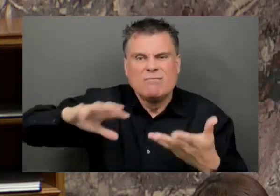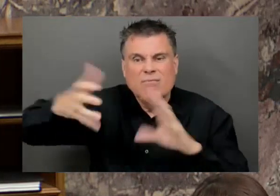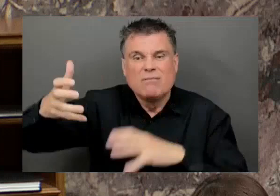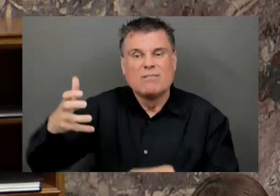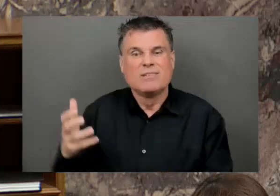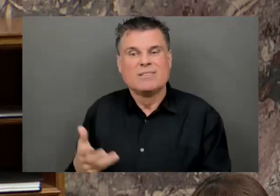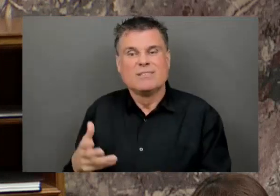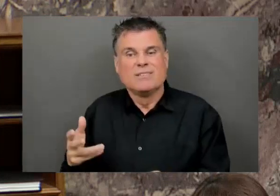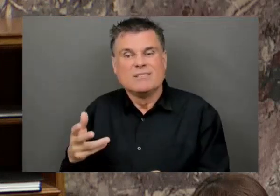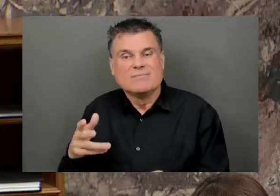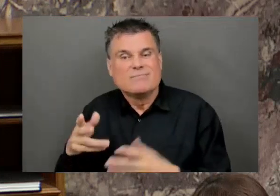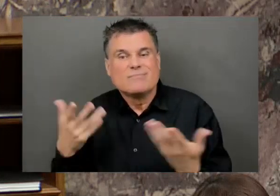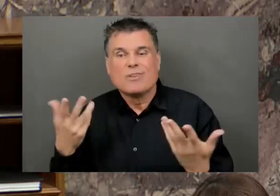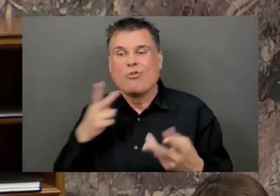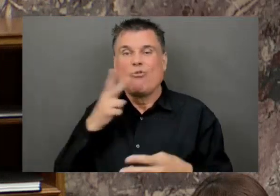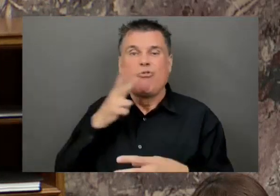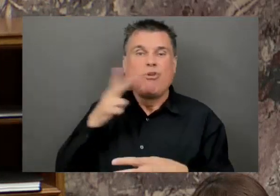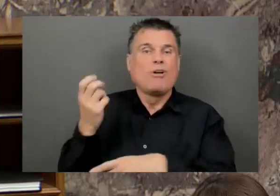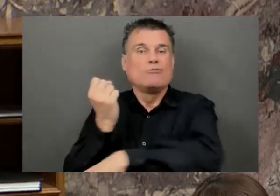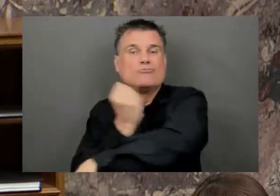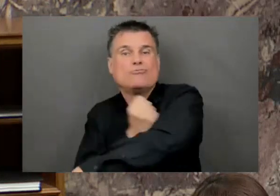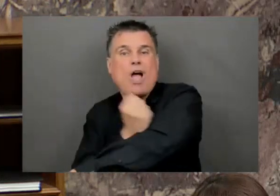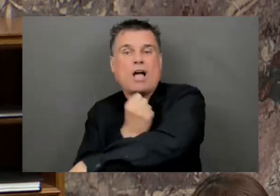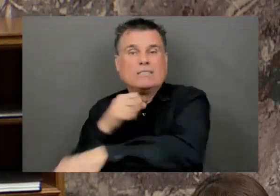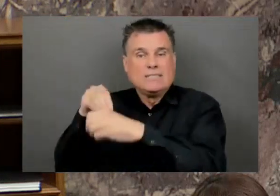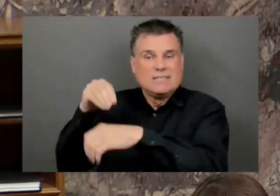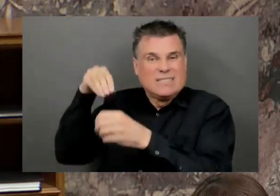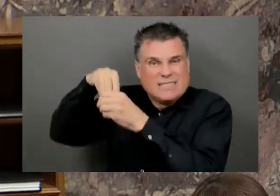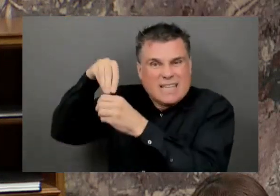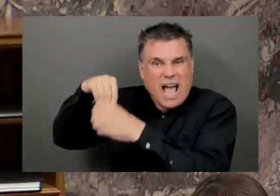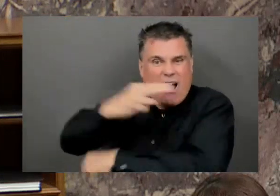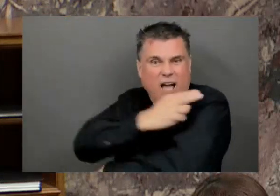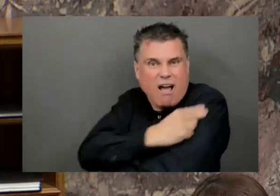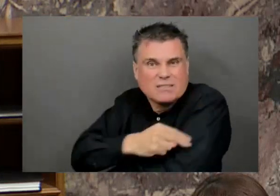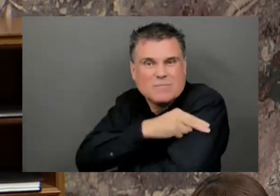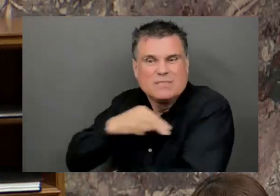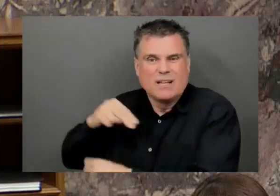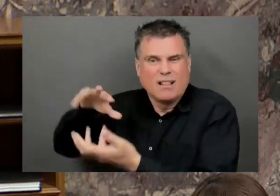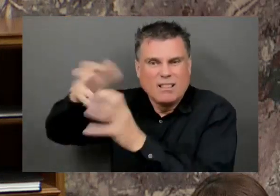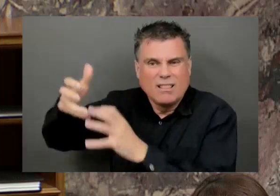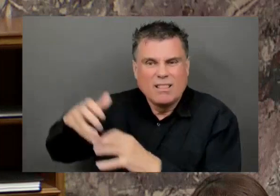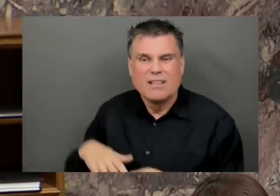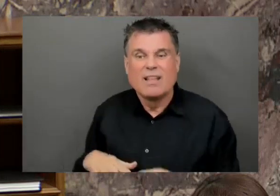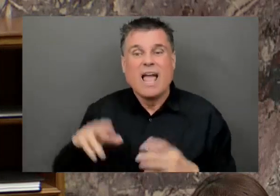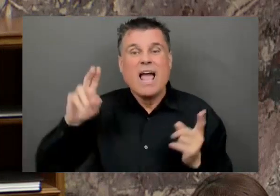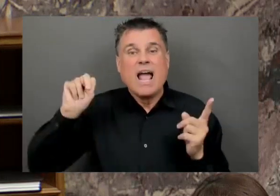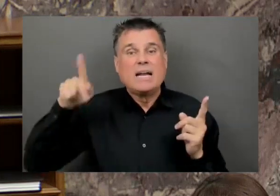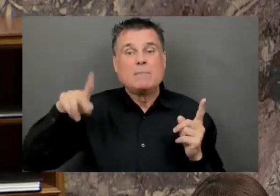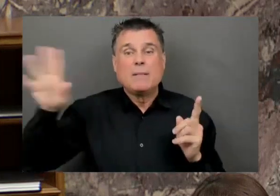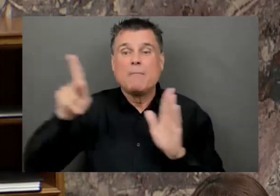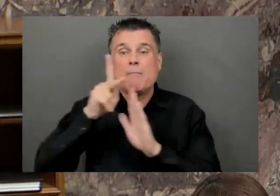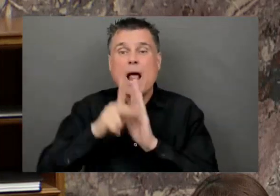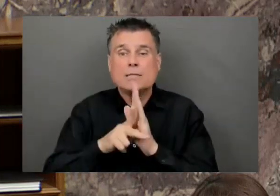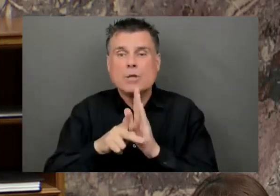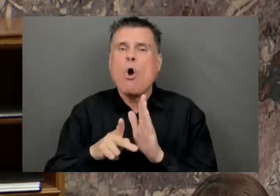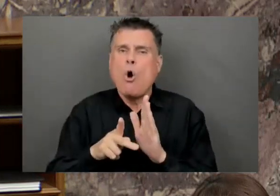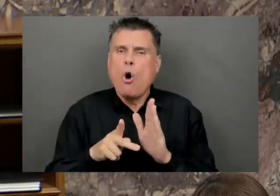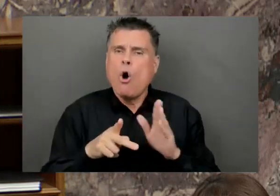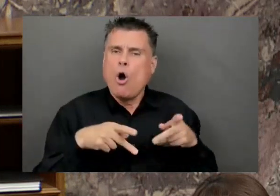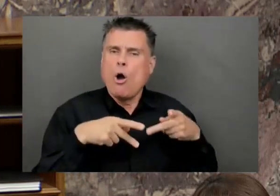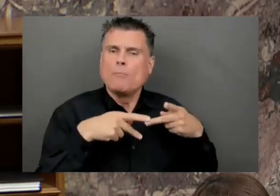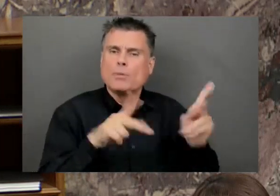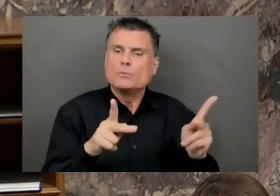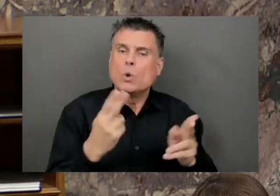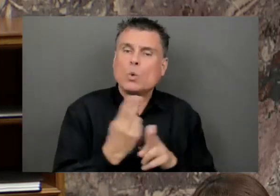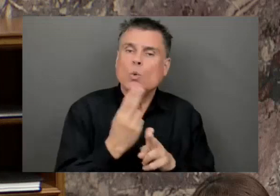speaking out about NDP policy that enables drug users to abandon their hospital beds for up to 6 hours so they can go back